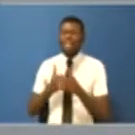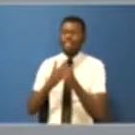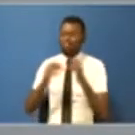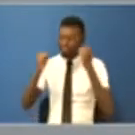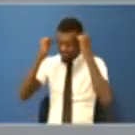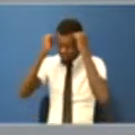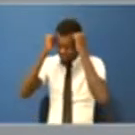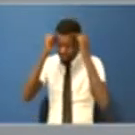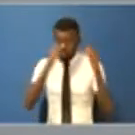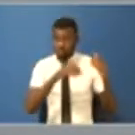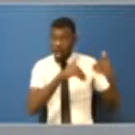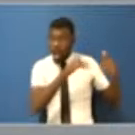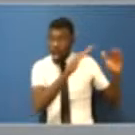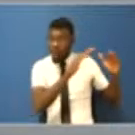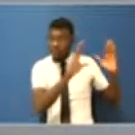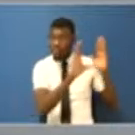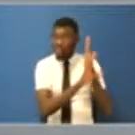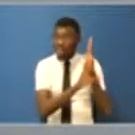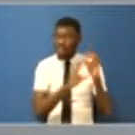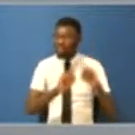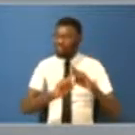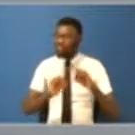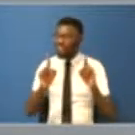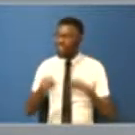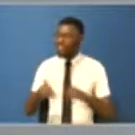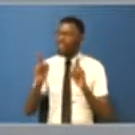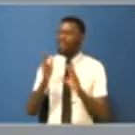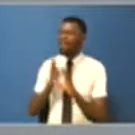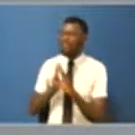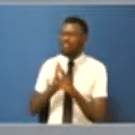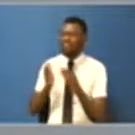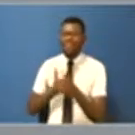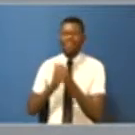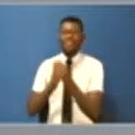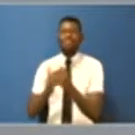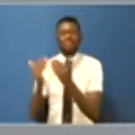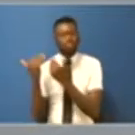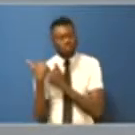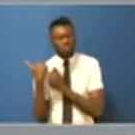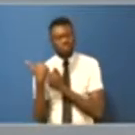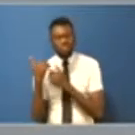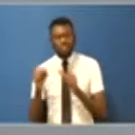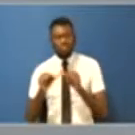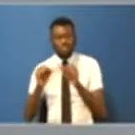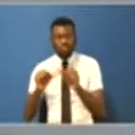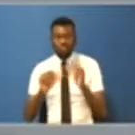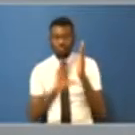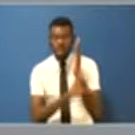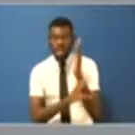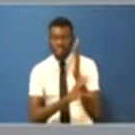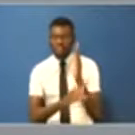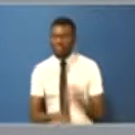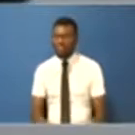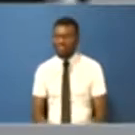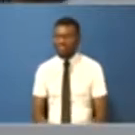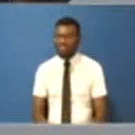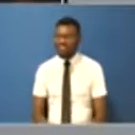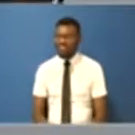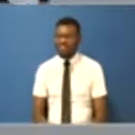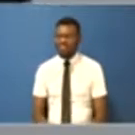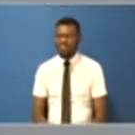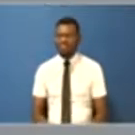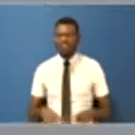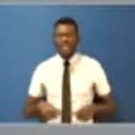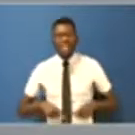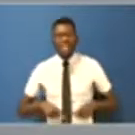abroad but they still actively participating in leadership roles in this country so living